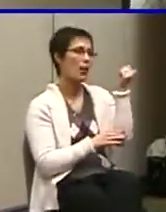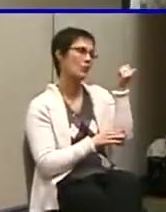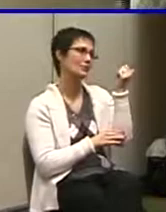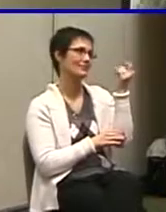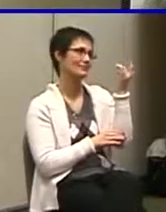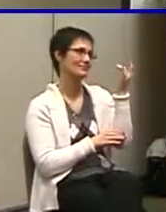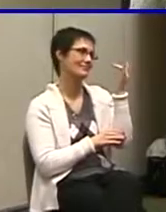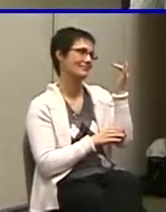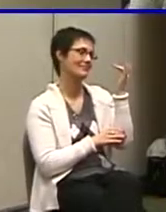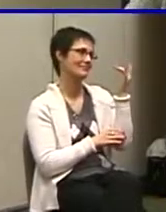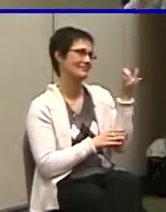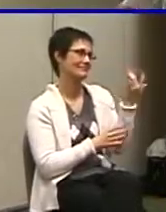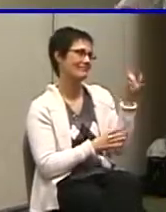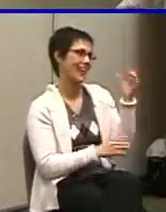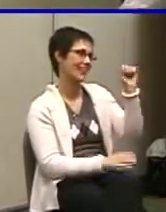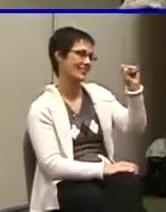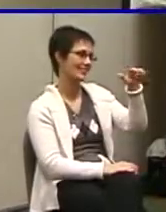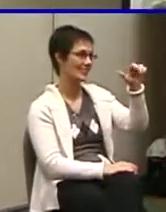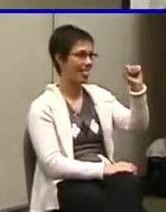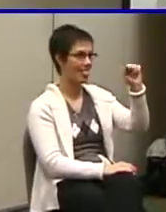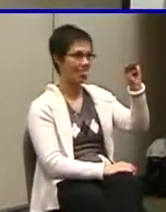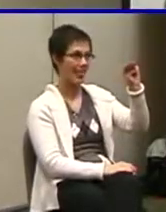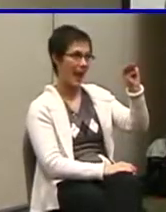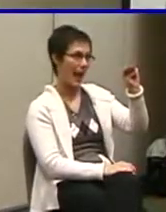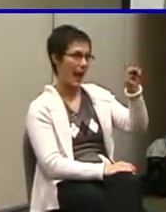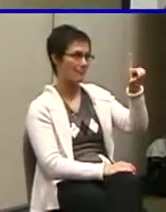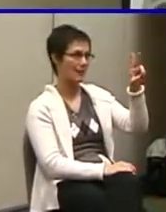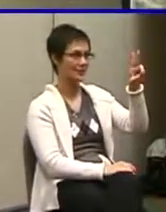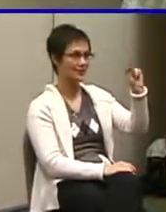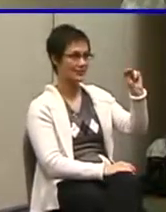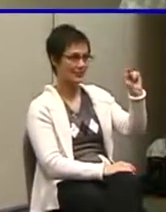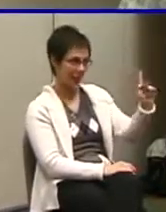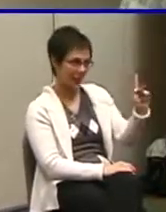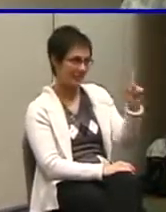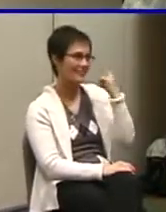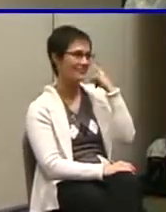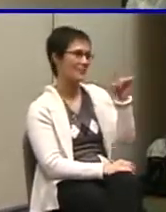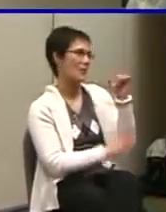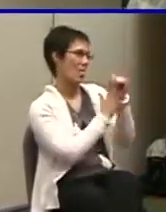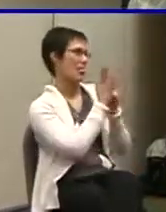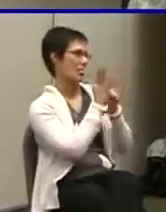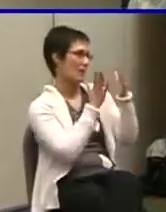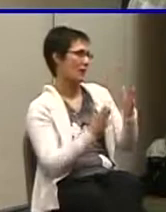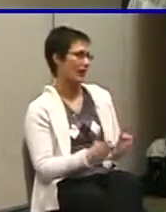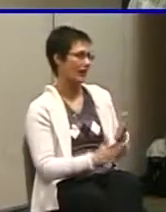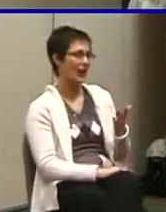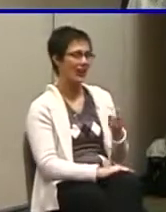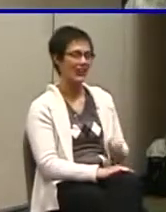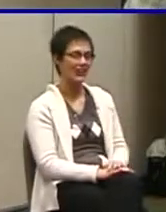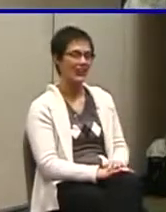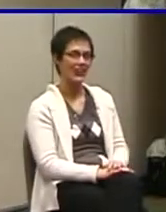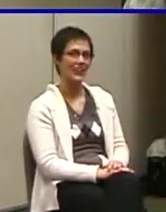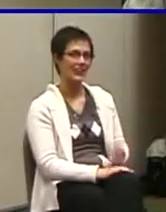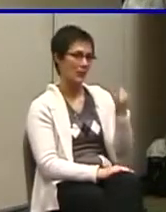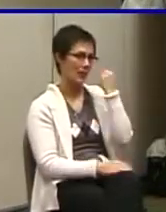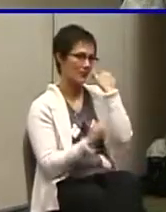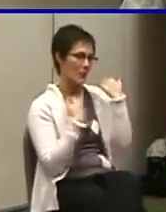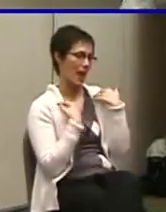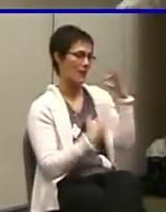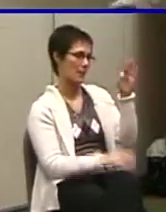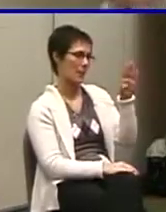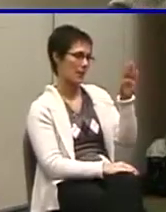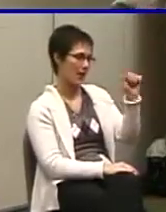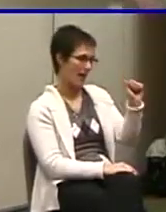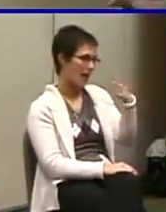for a lawyer to get this to be found to be, you know, an inadequate FBA and a BIP.